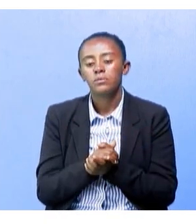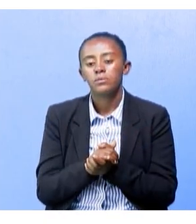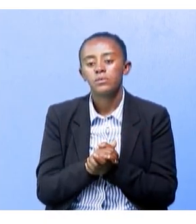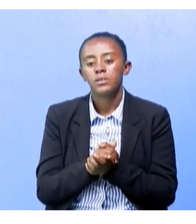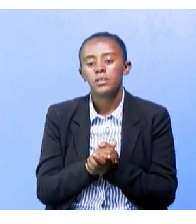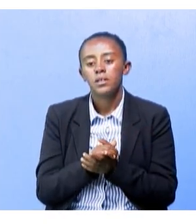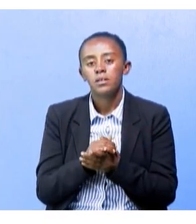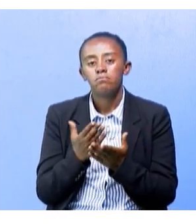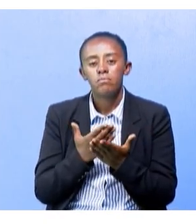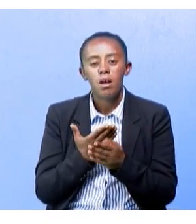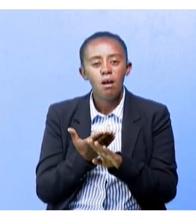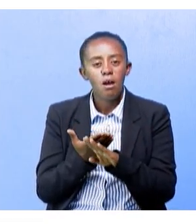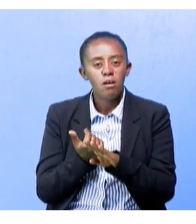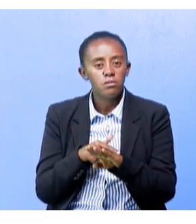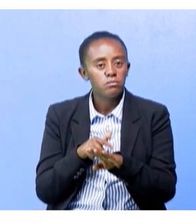early.